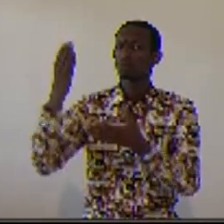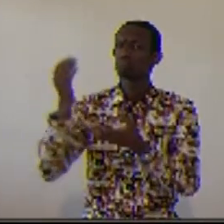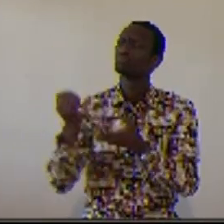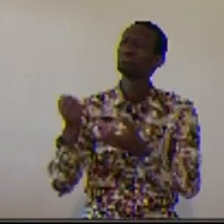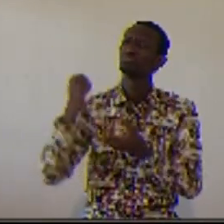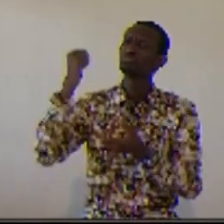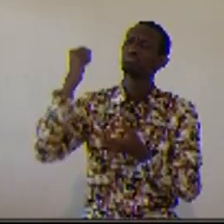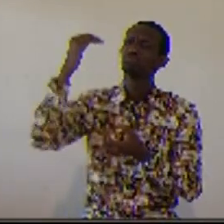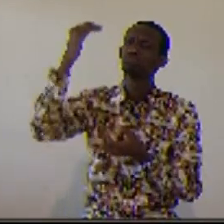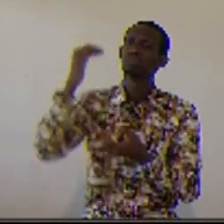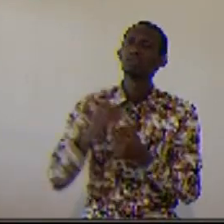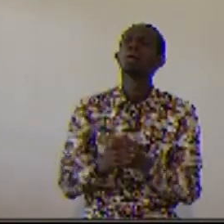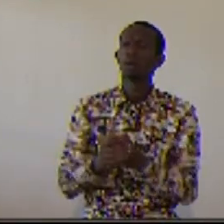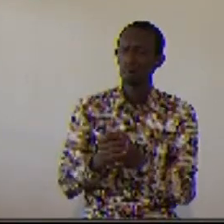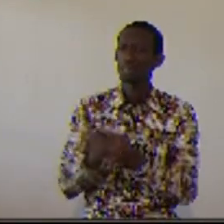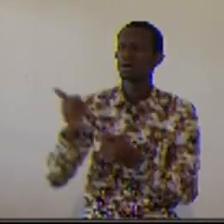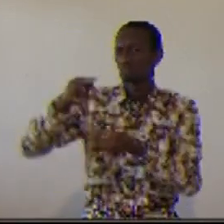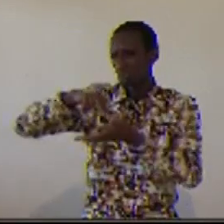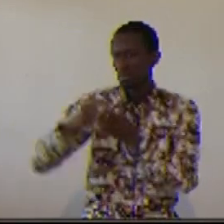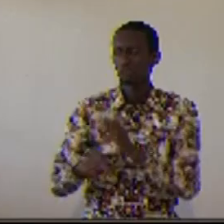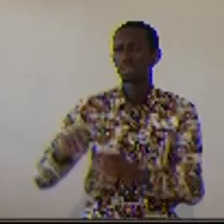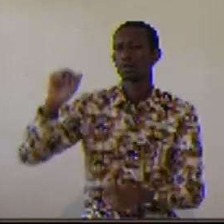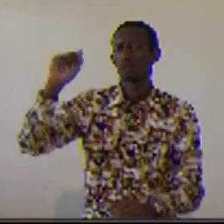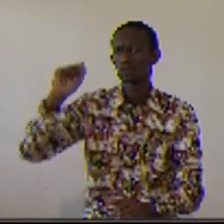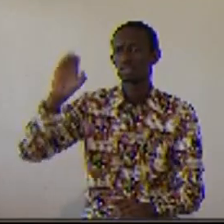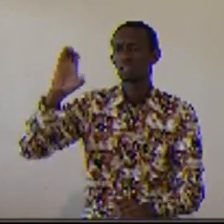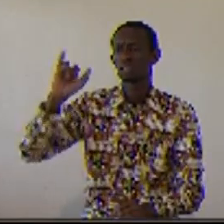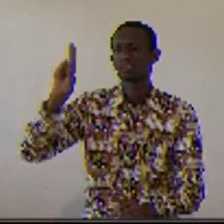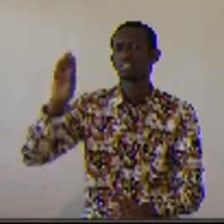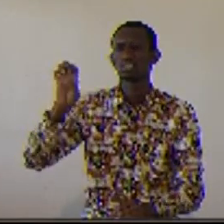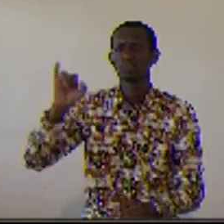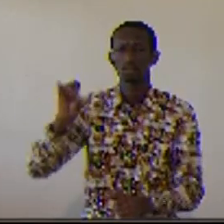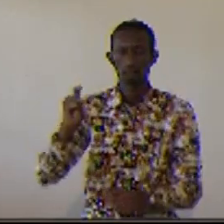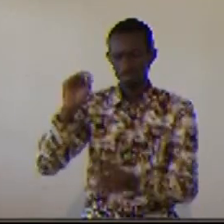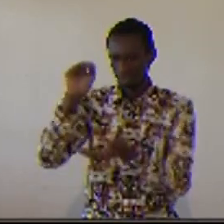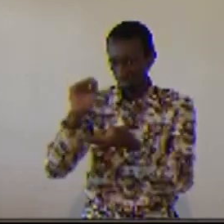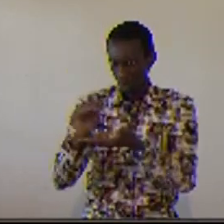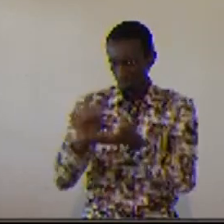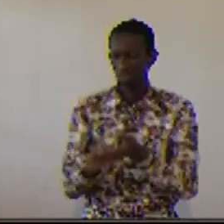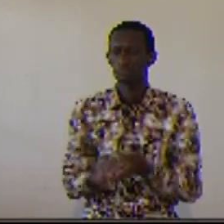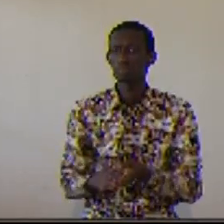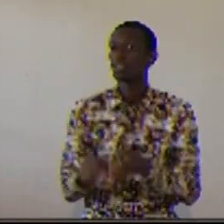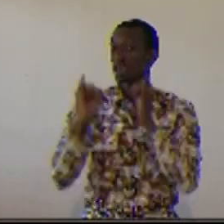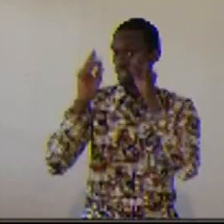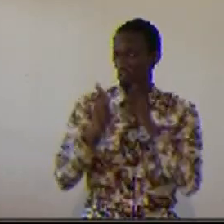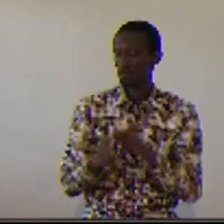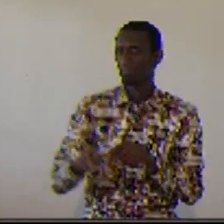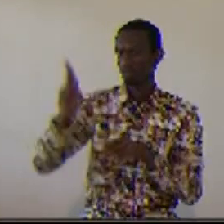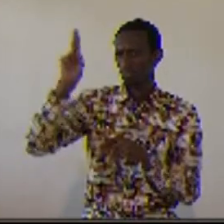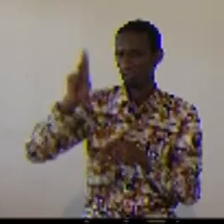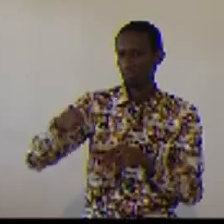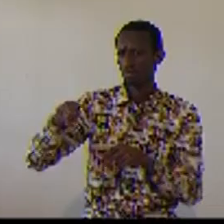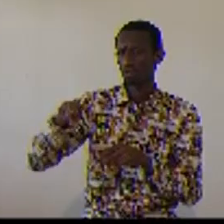acidity is low. Higher pKa values indicates lower acidity. So that